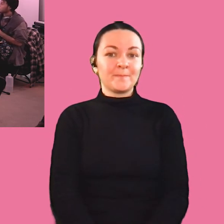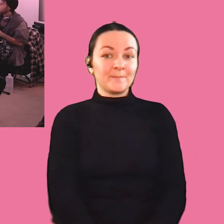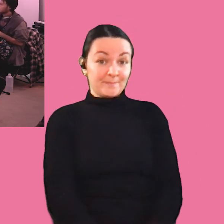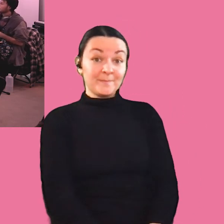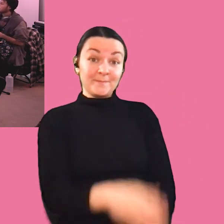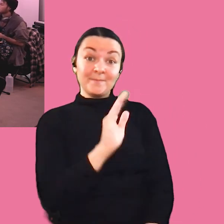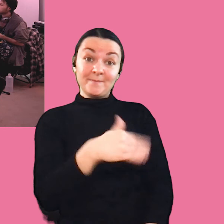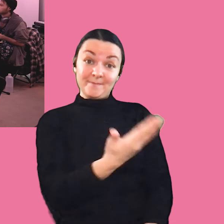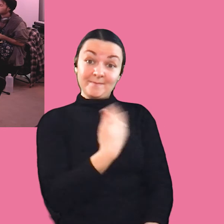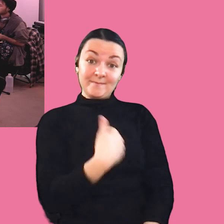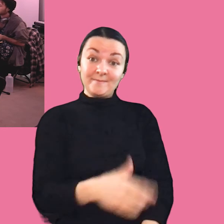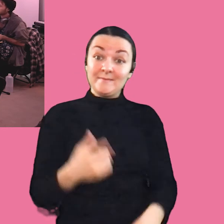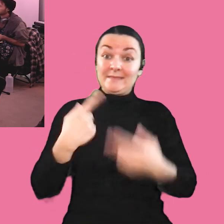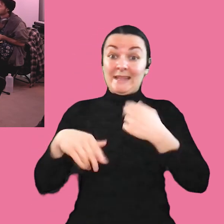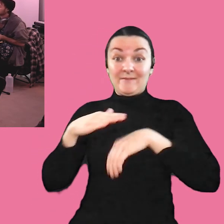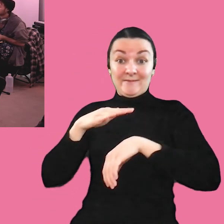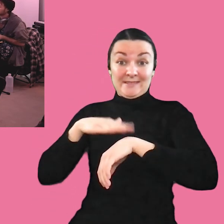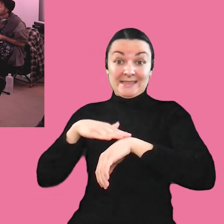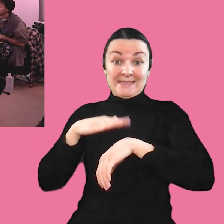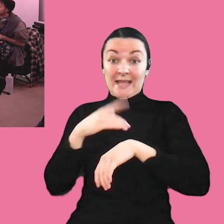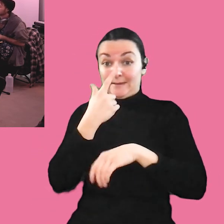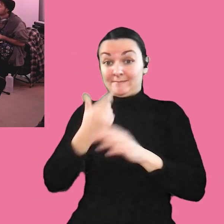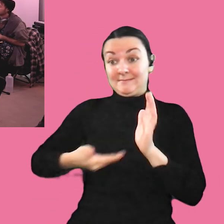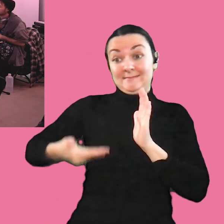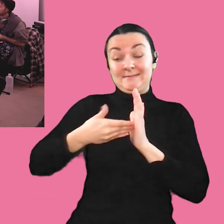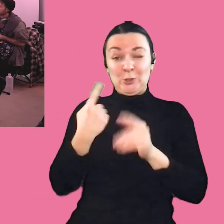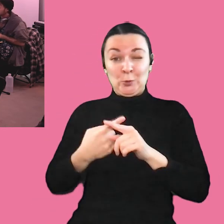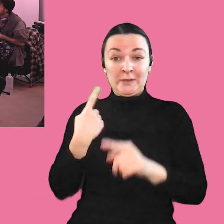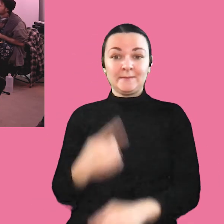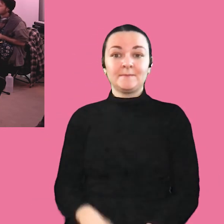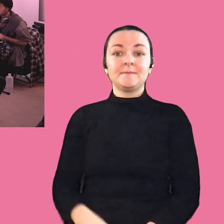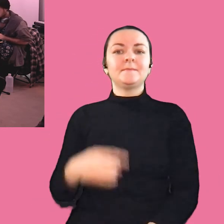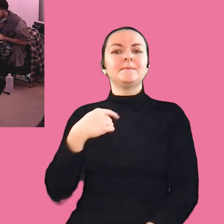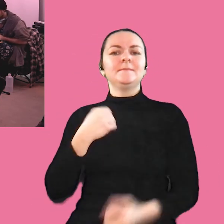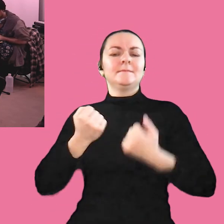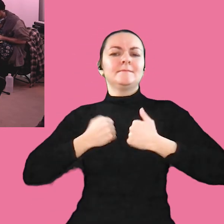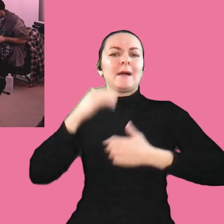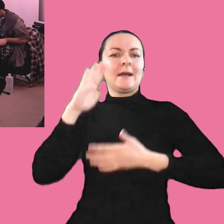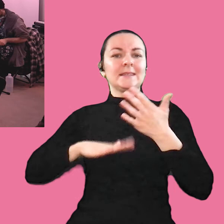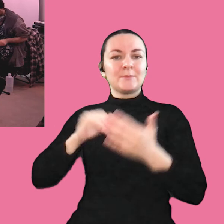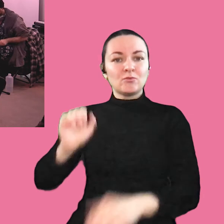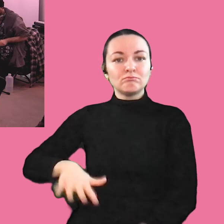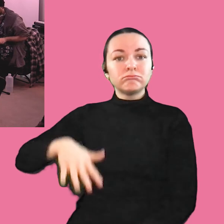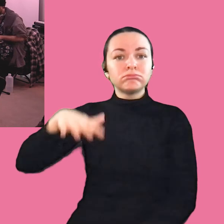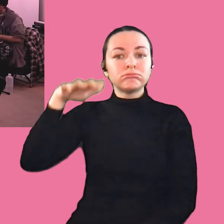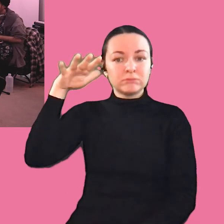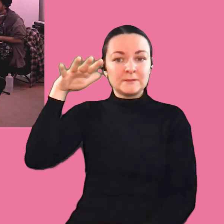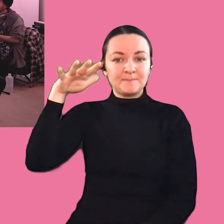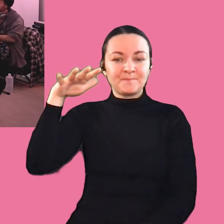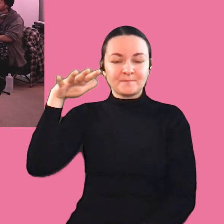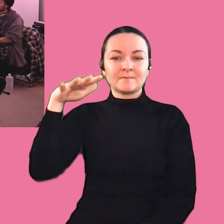Sure. Yeah. If there's time to very quickly just jump in and add something, what I would say as well, my experience growing